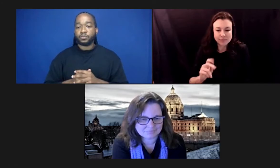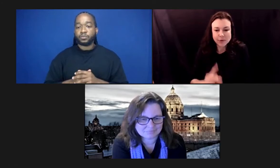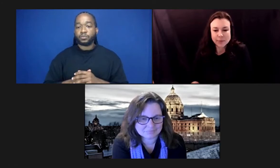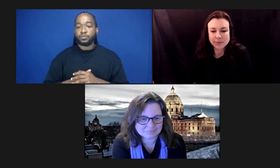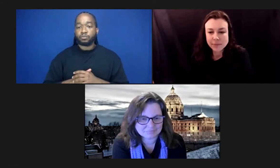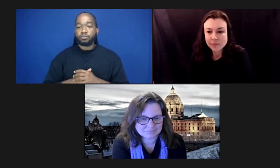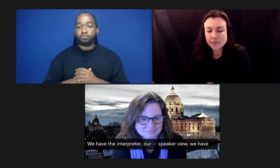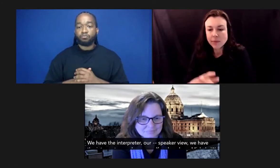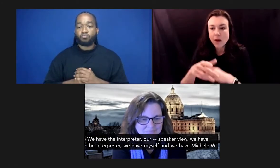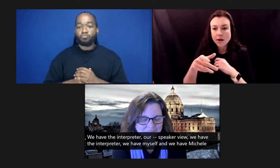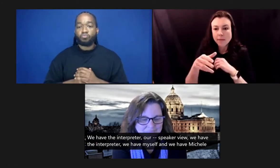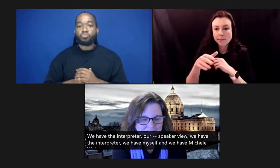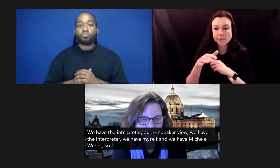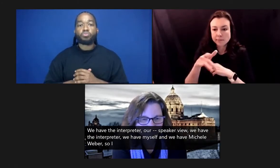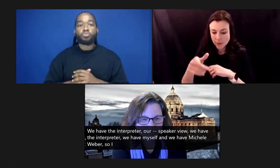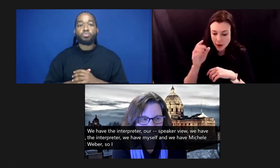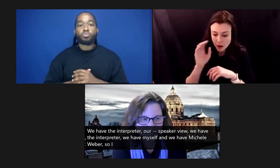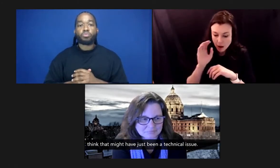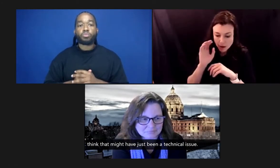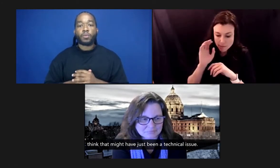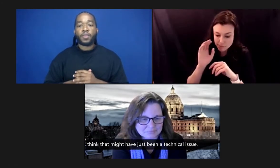issue.